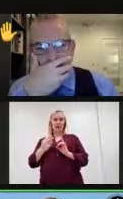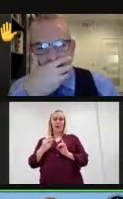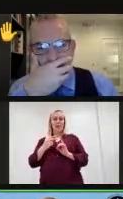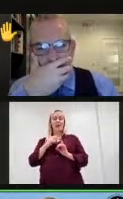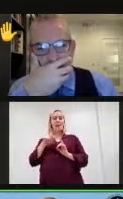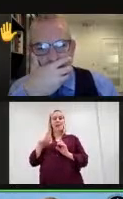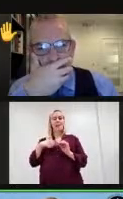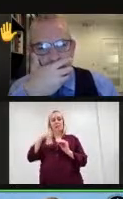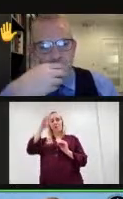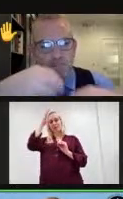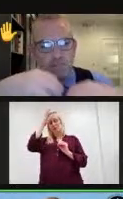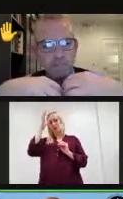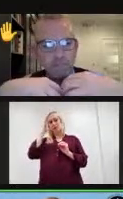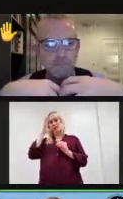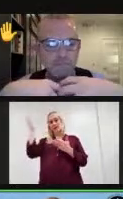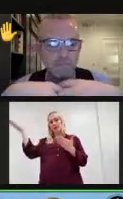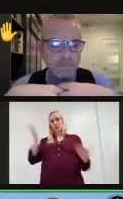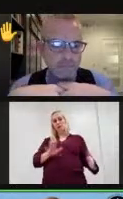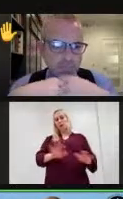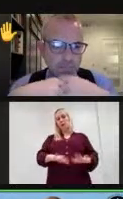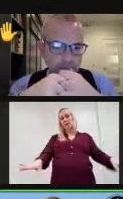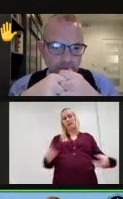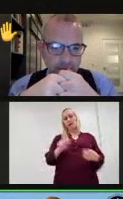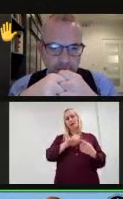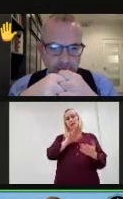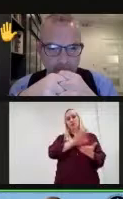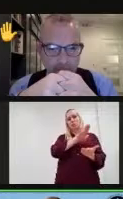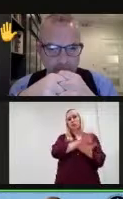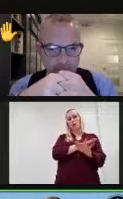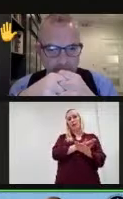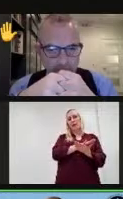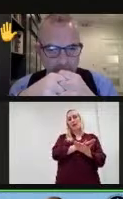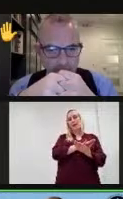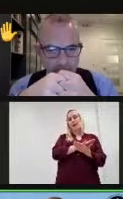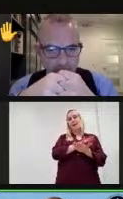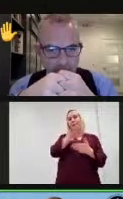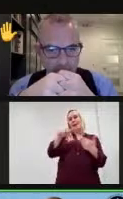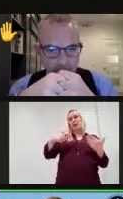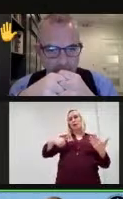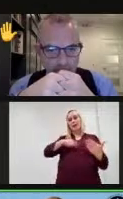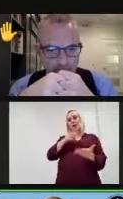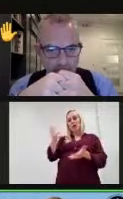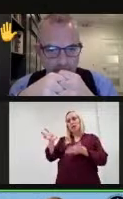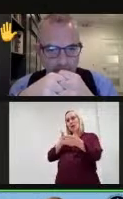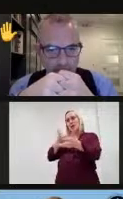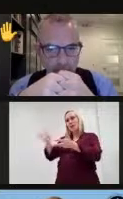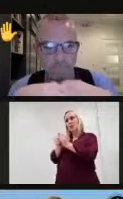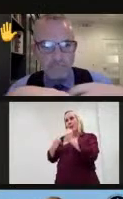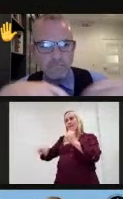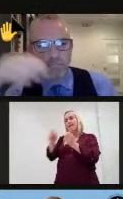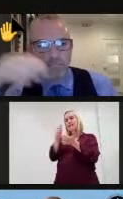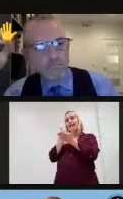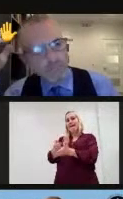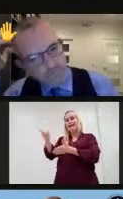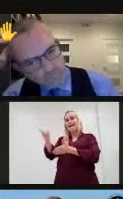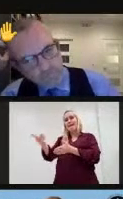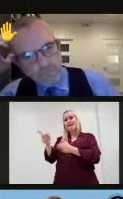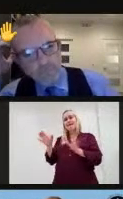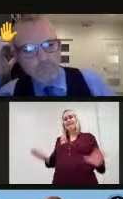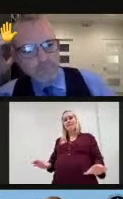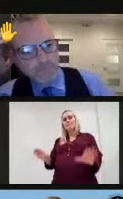bring their little kids to our school, we are all collaborating with them and helping them. And we are pushing